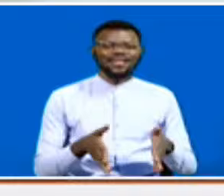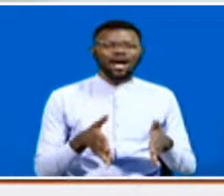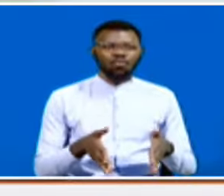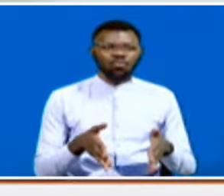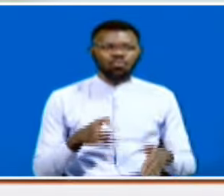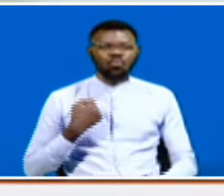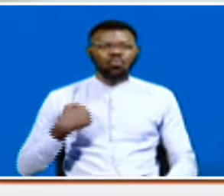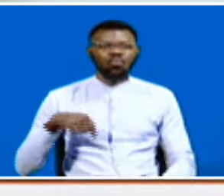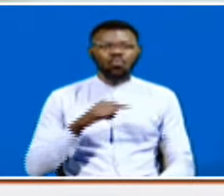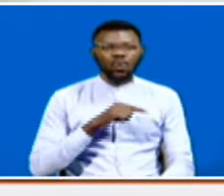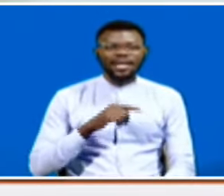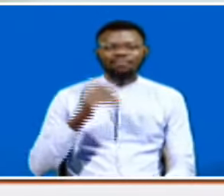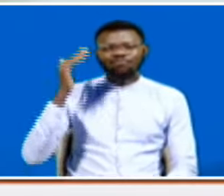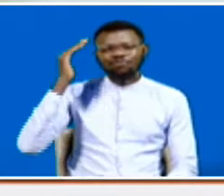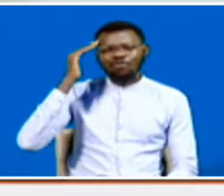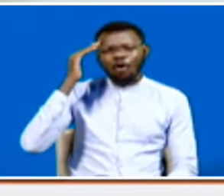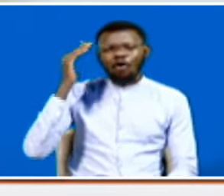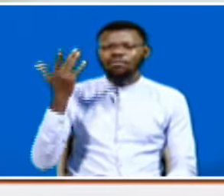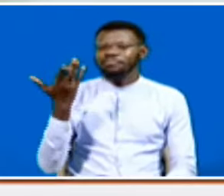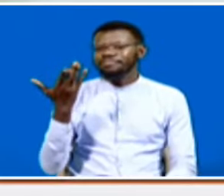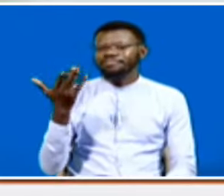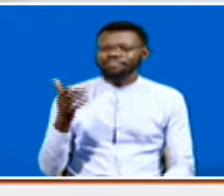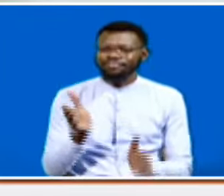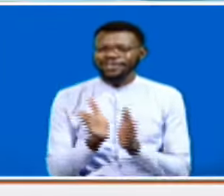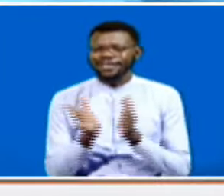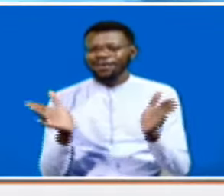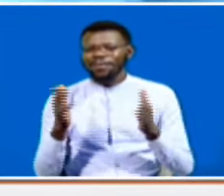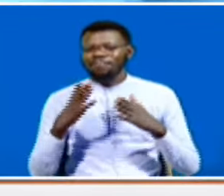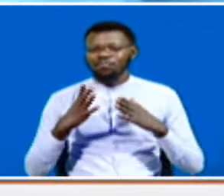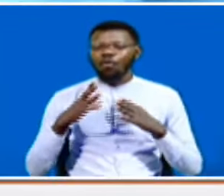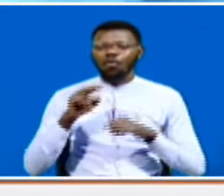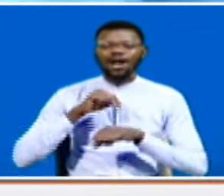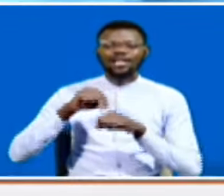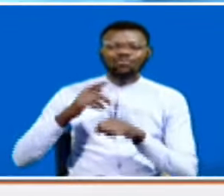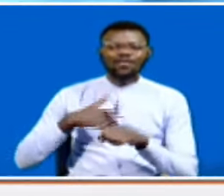the surveyed population. Long standing.